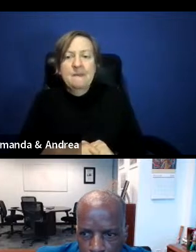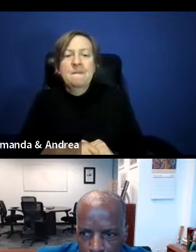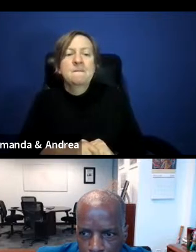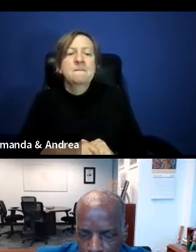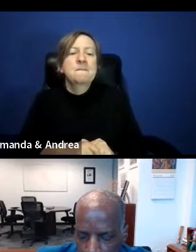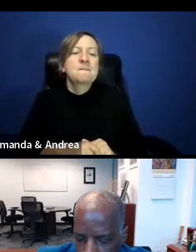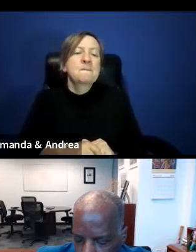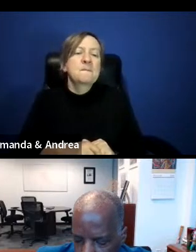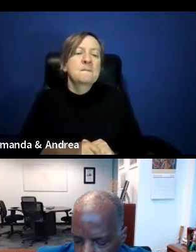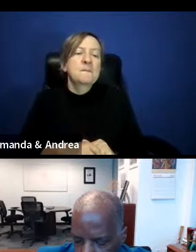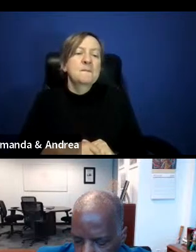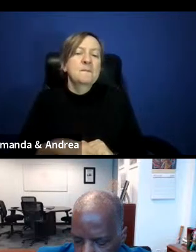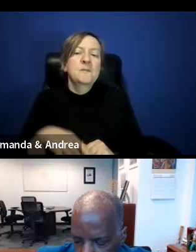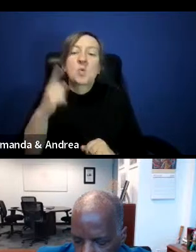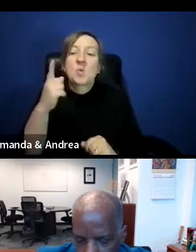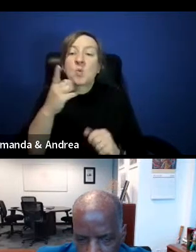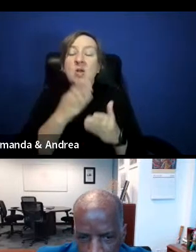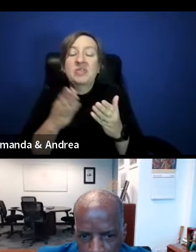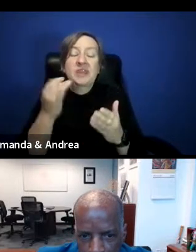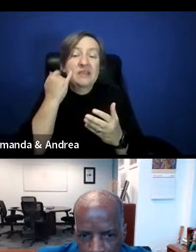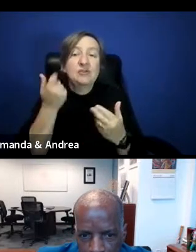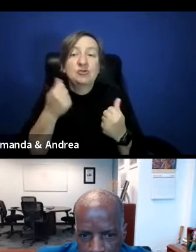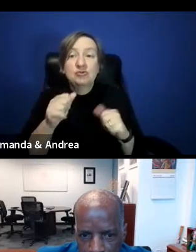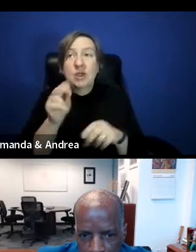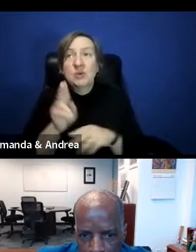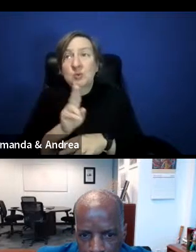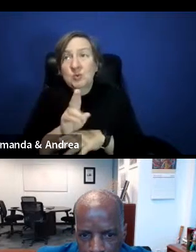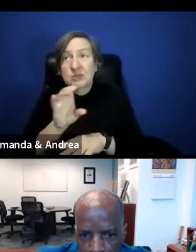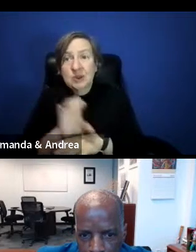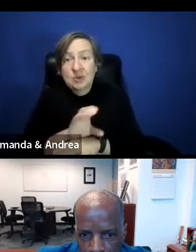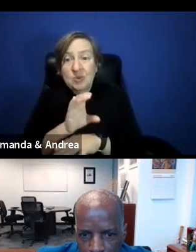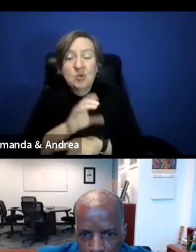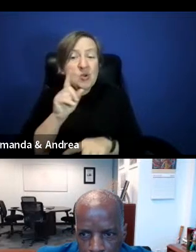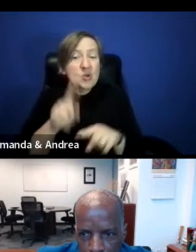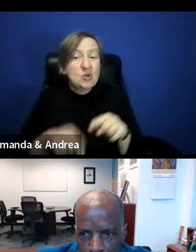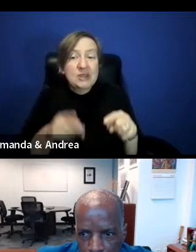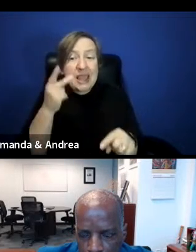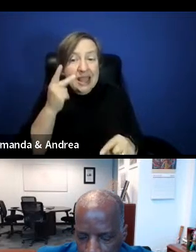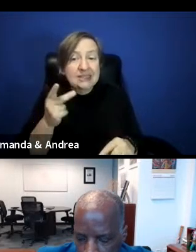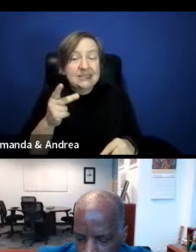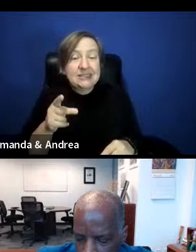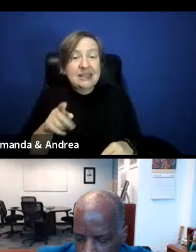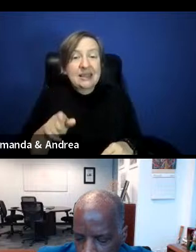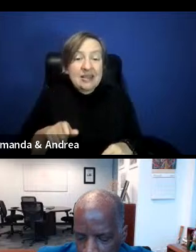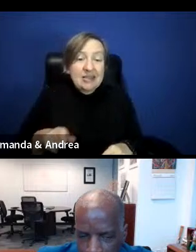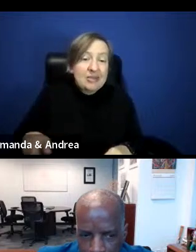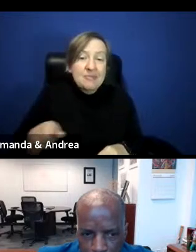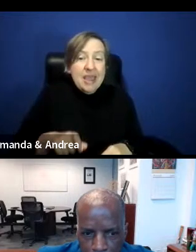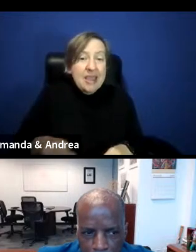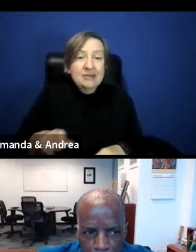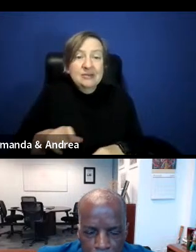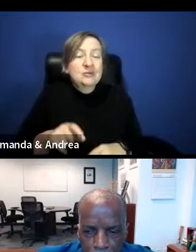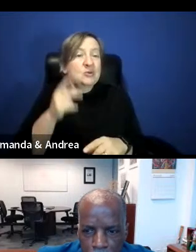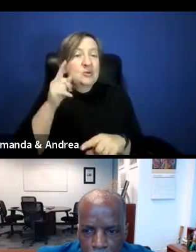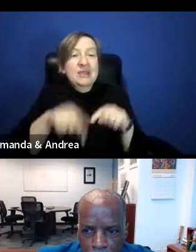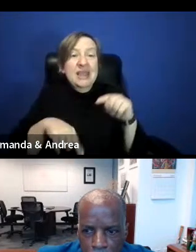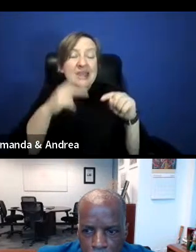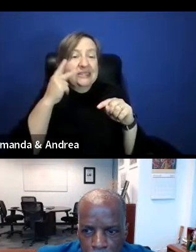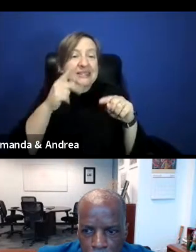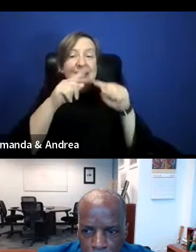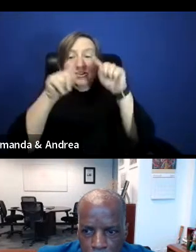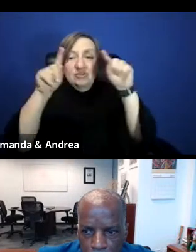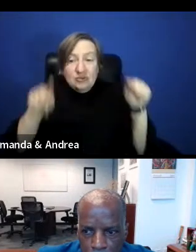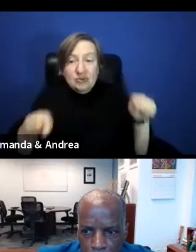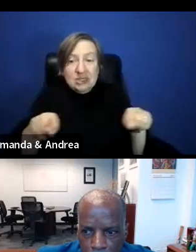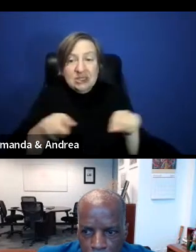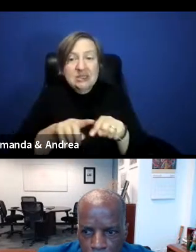One of the things, like when you're trying to use a computer and you can't see the mouse or the screen, there are other ways to get